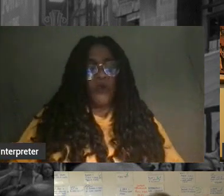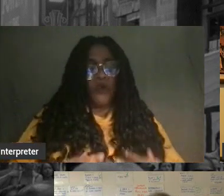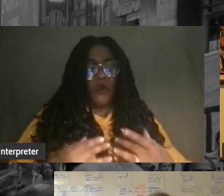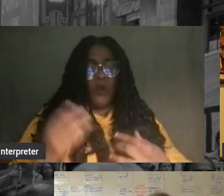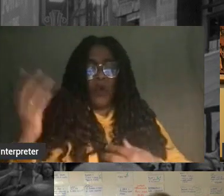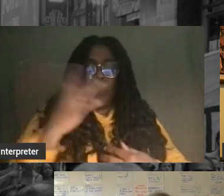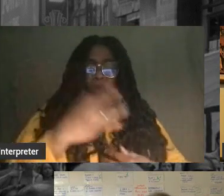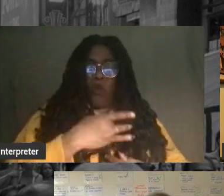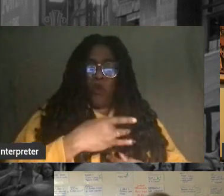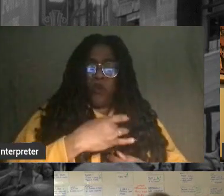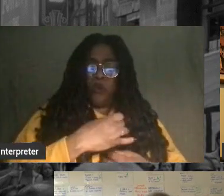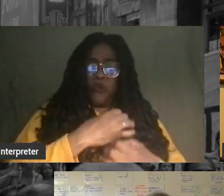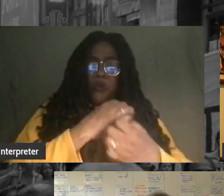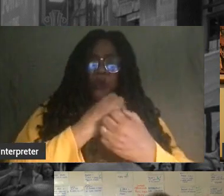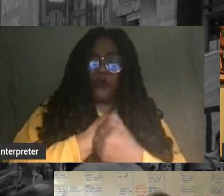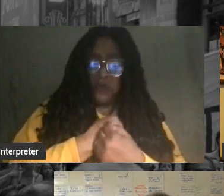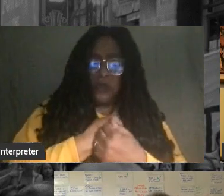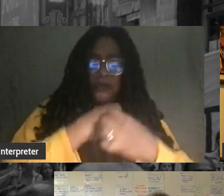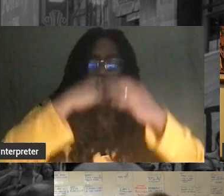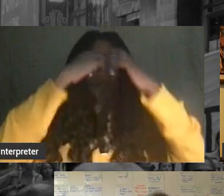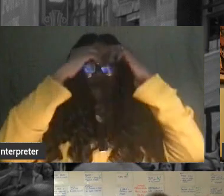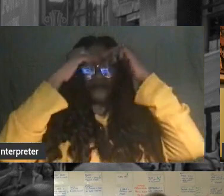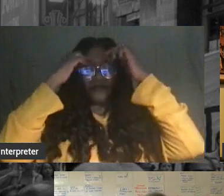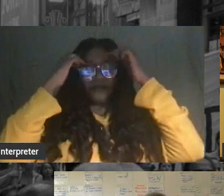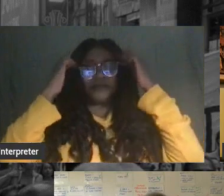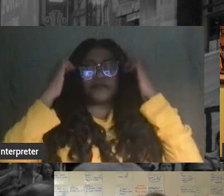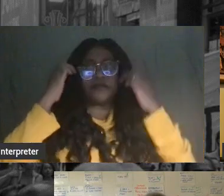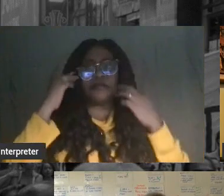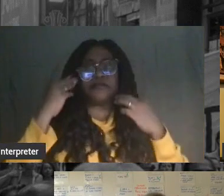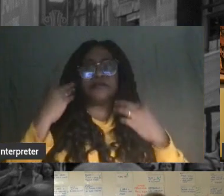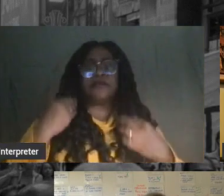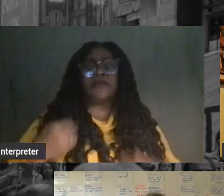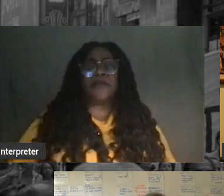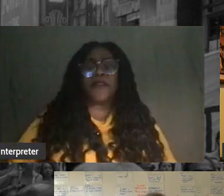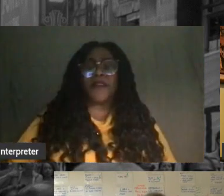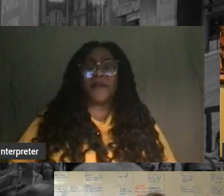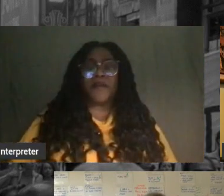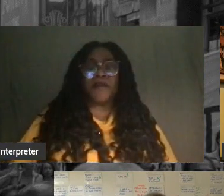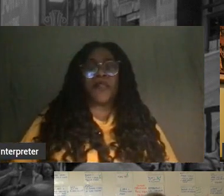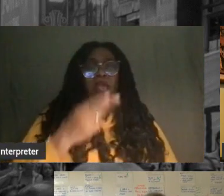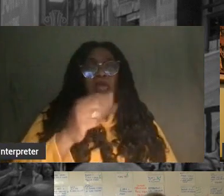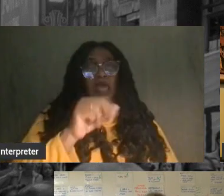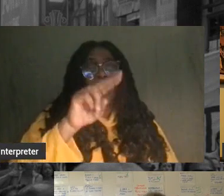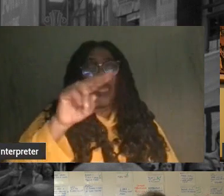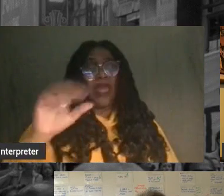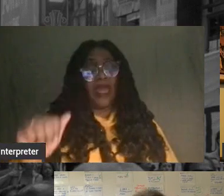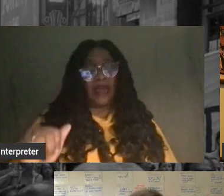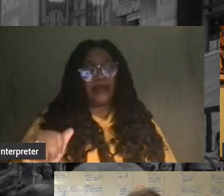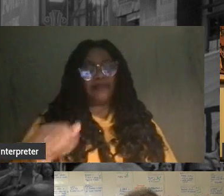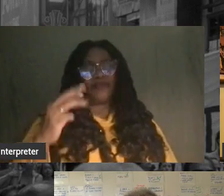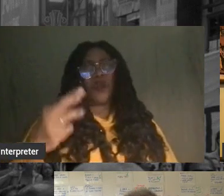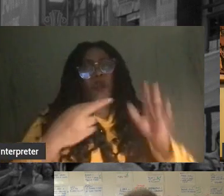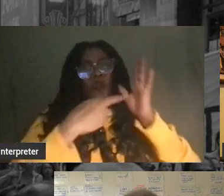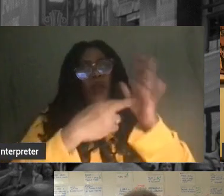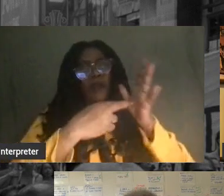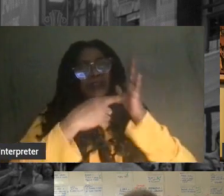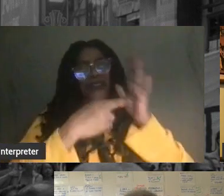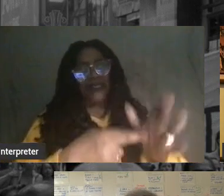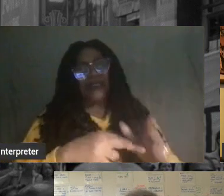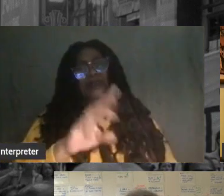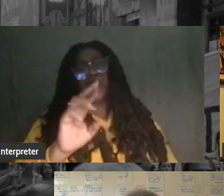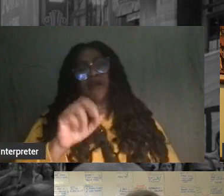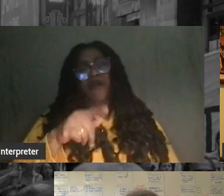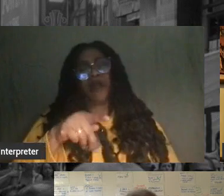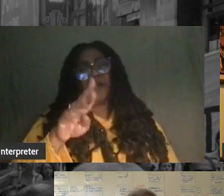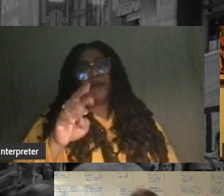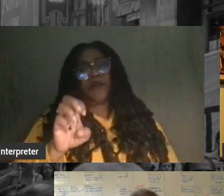Thank you. Hanna, I'd like to turn to the question of representation. And perhaps you can tell us, how did you